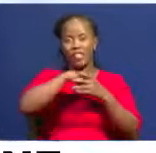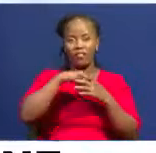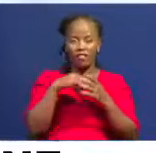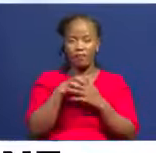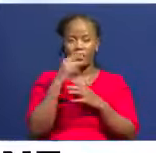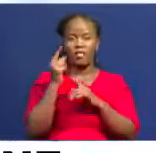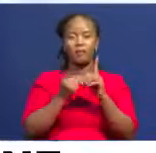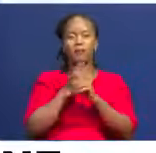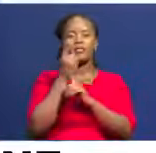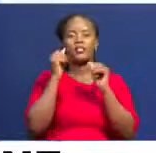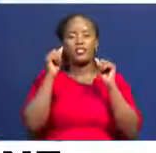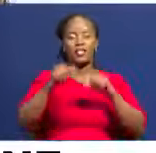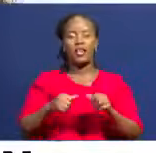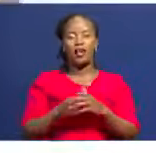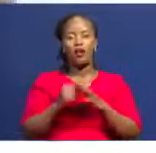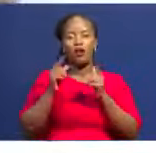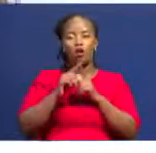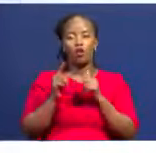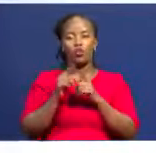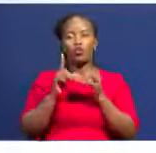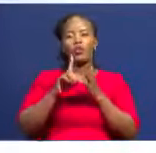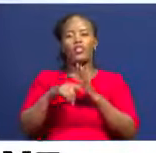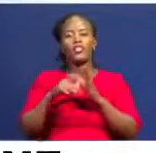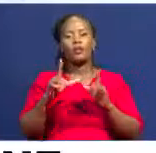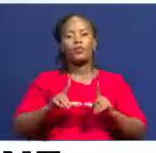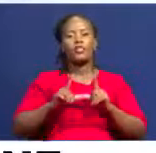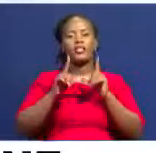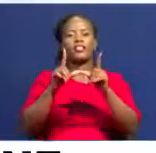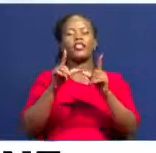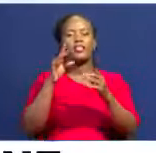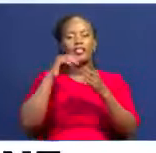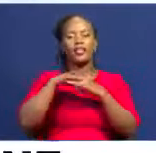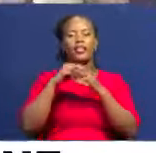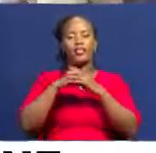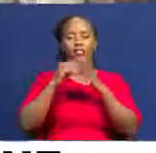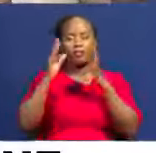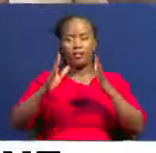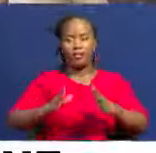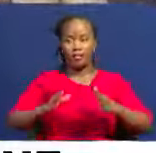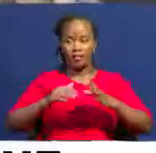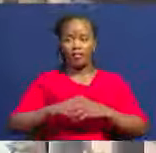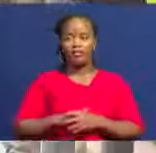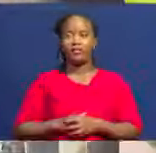investments can begin, and then we can license, you know, investors to move to the ground.